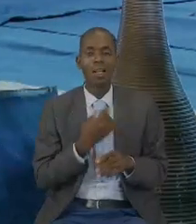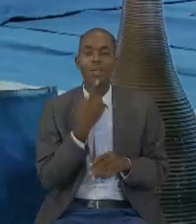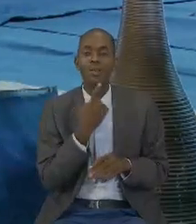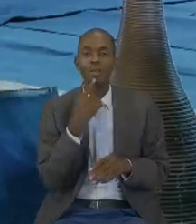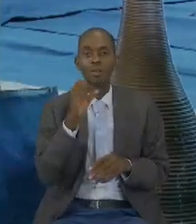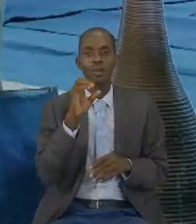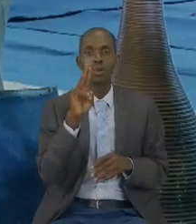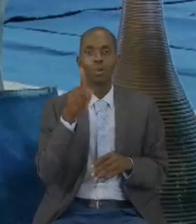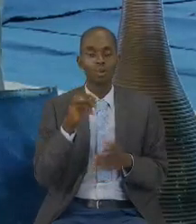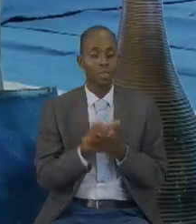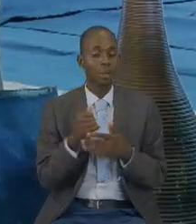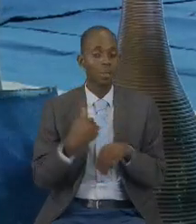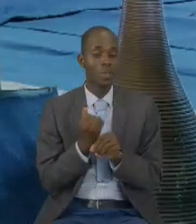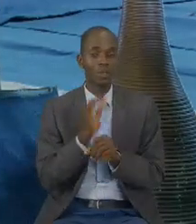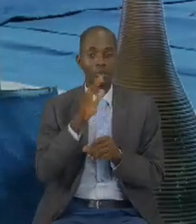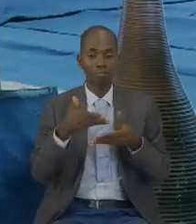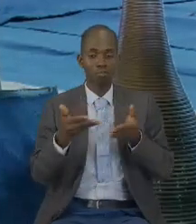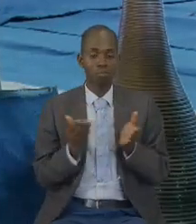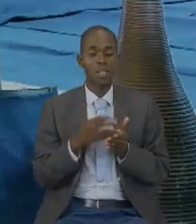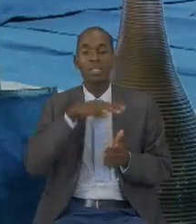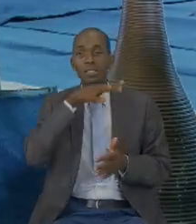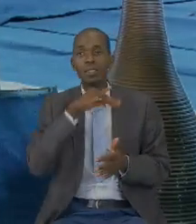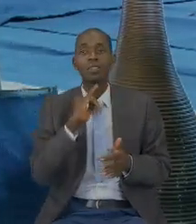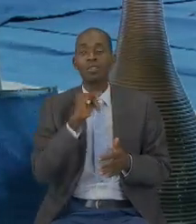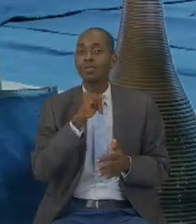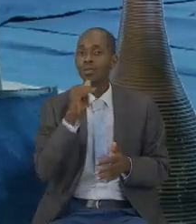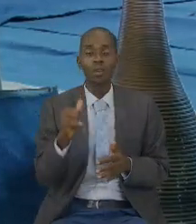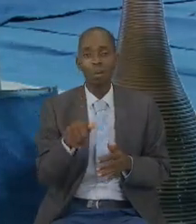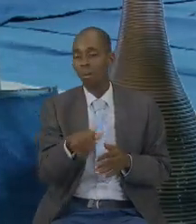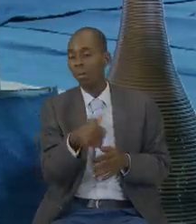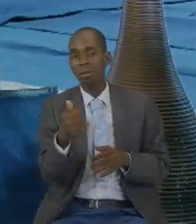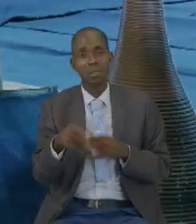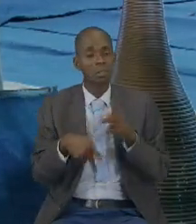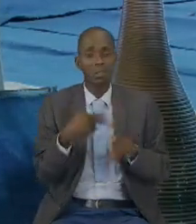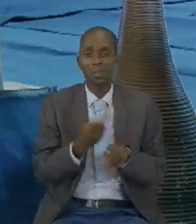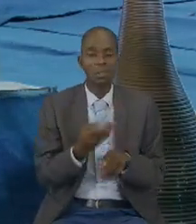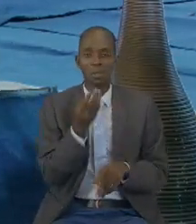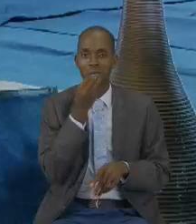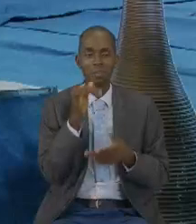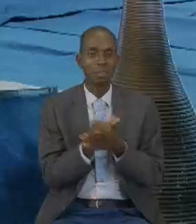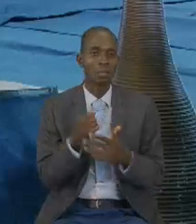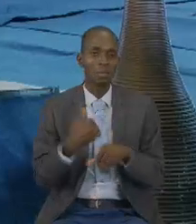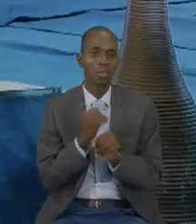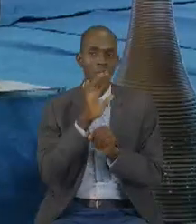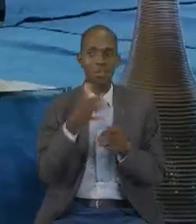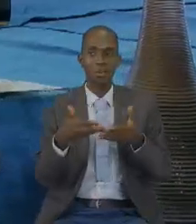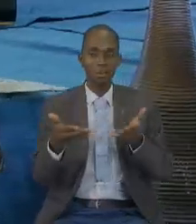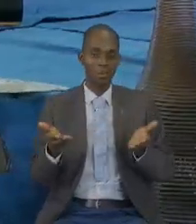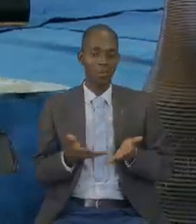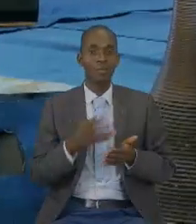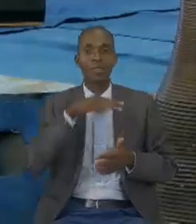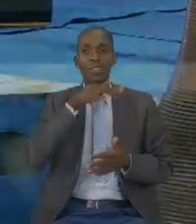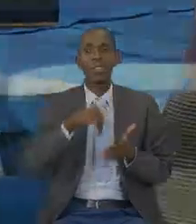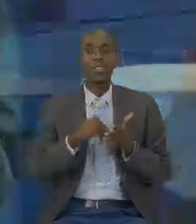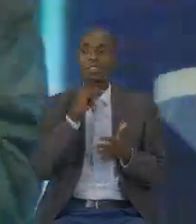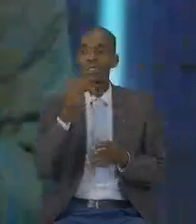It's not only garri and whatever that makes the plate dirty. It's not just the